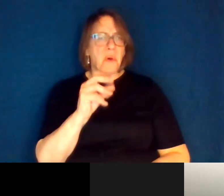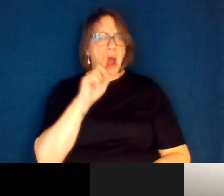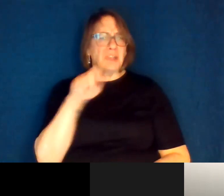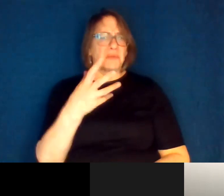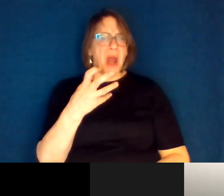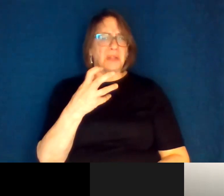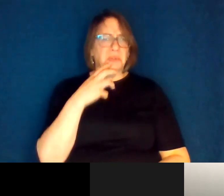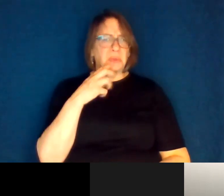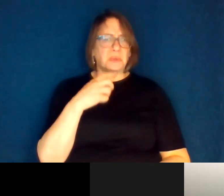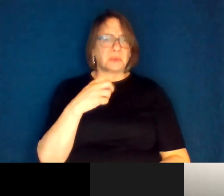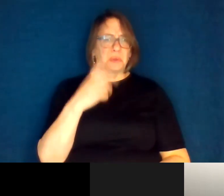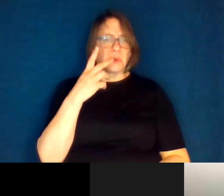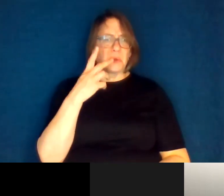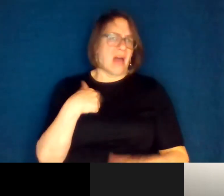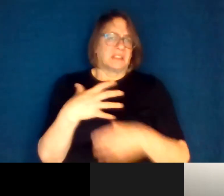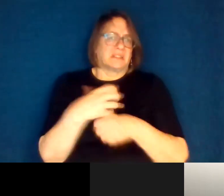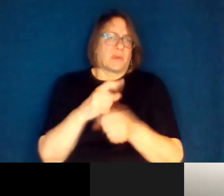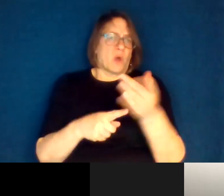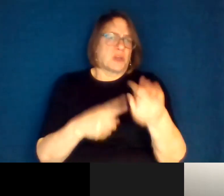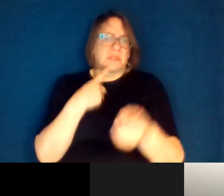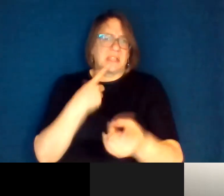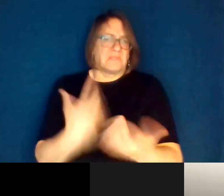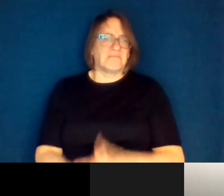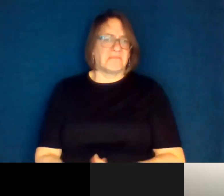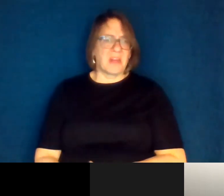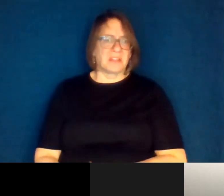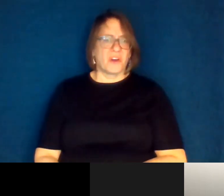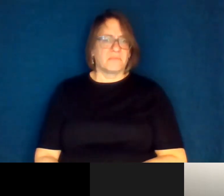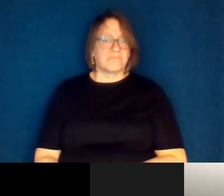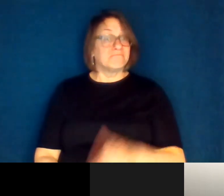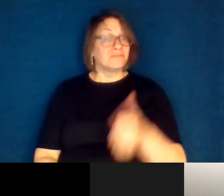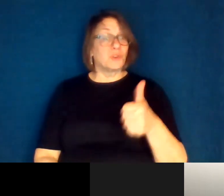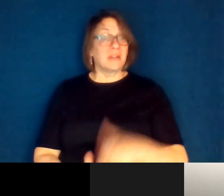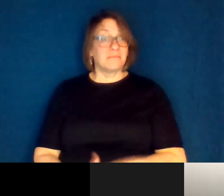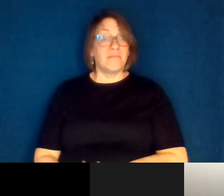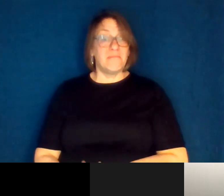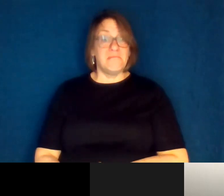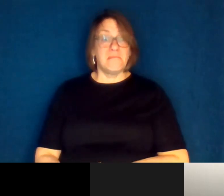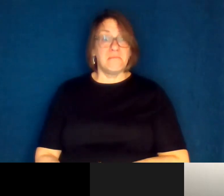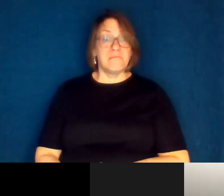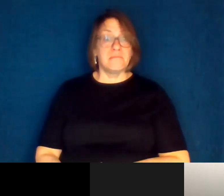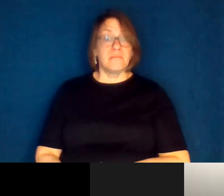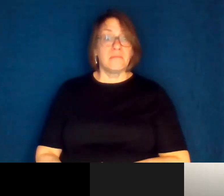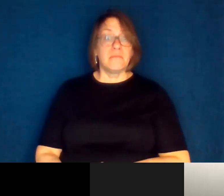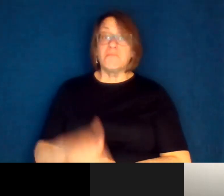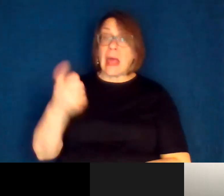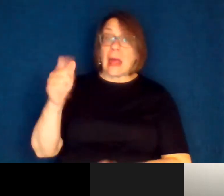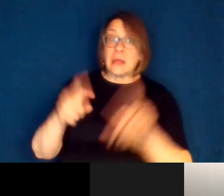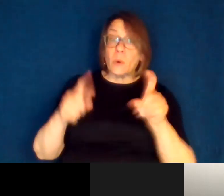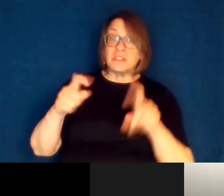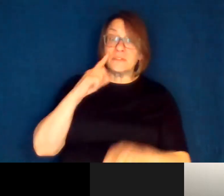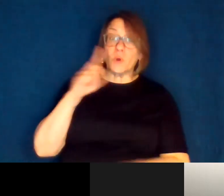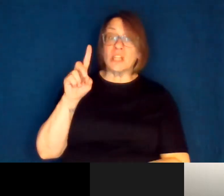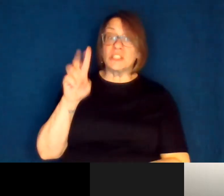level just summary of what Yeah. you saw. Sure. Okay. Thank you. Yeah. Anybody else have any questions for Dr.